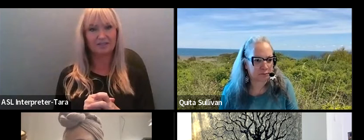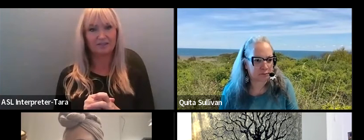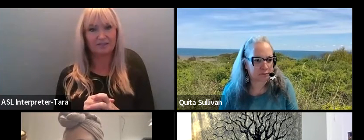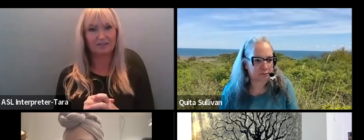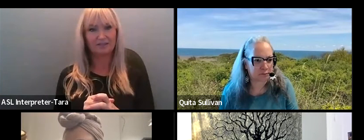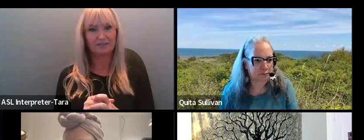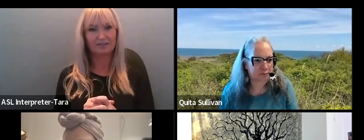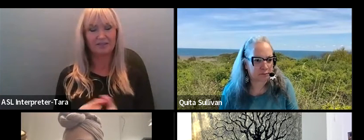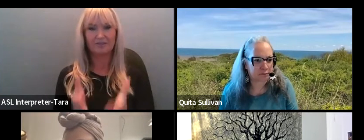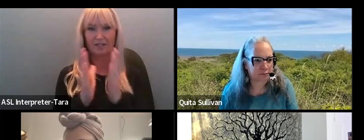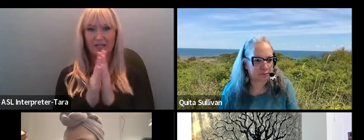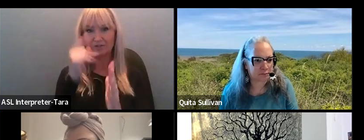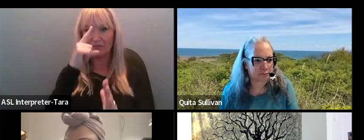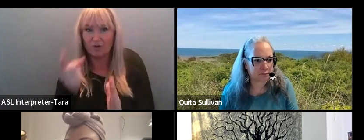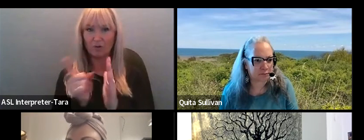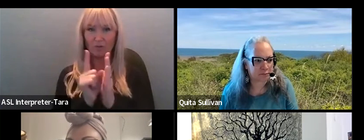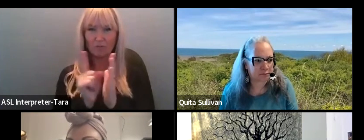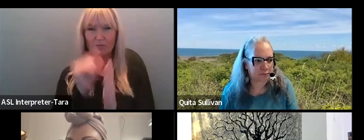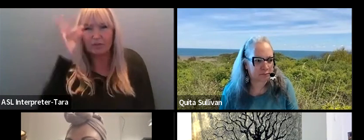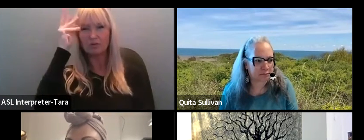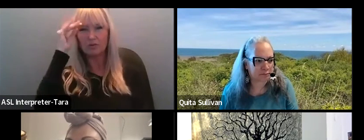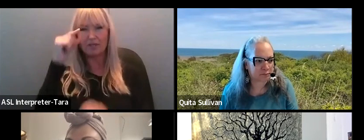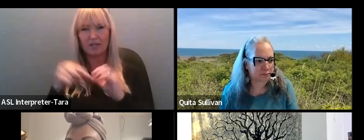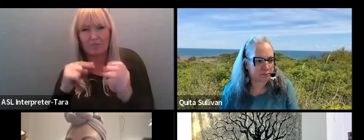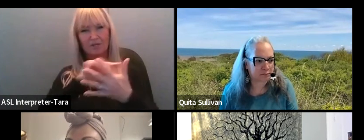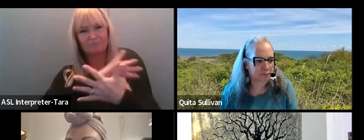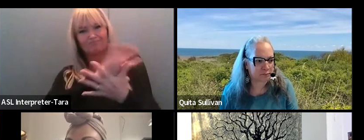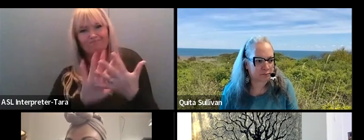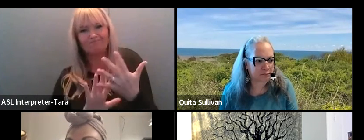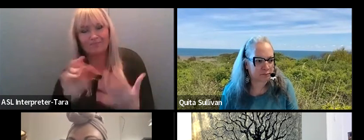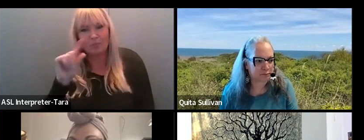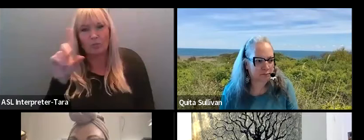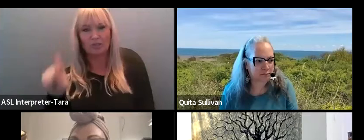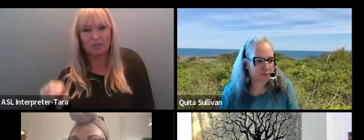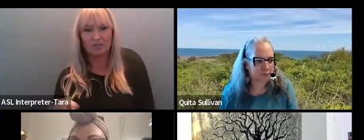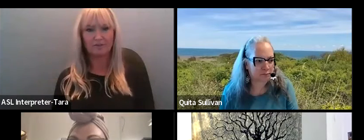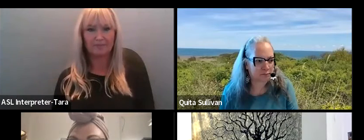Going to ask for a moment for us to contemplate those questions.